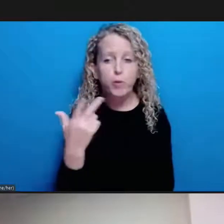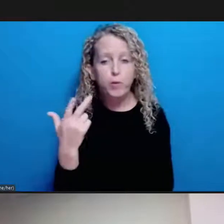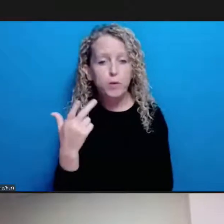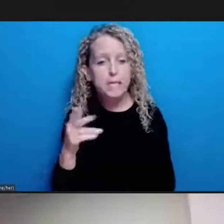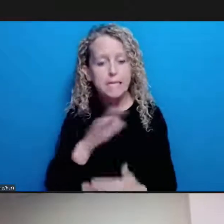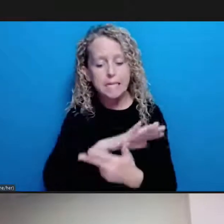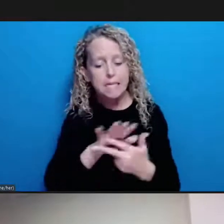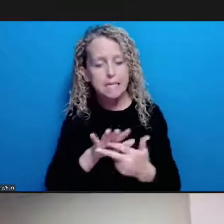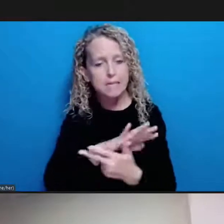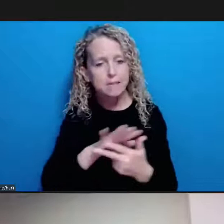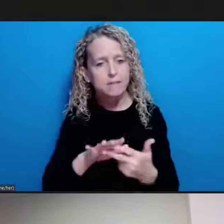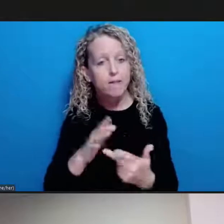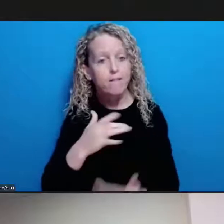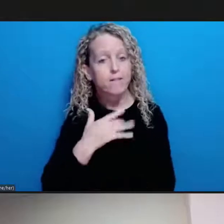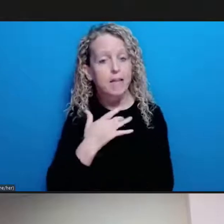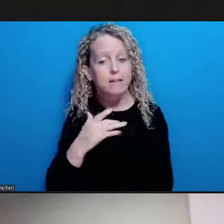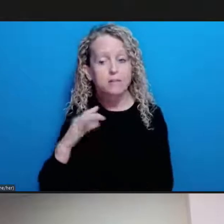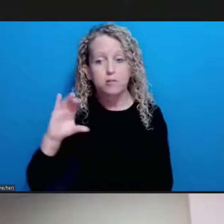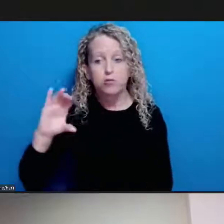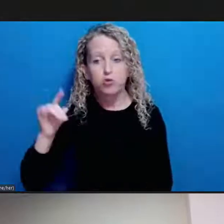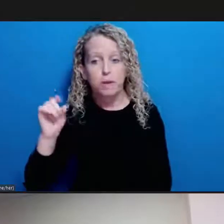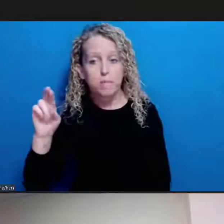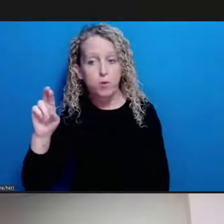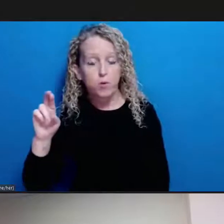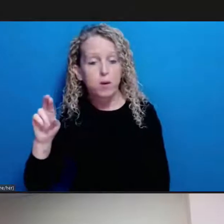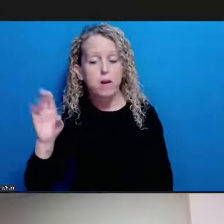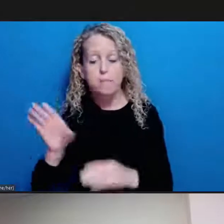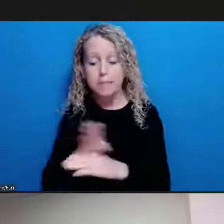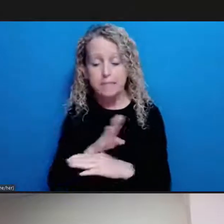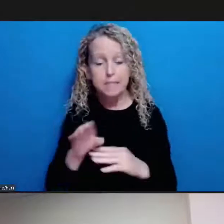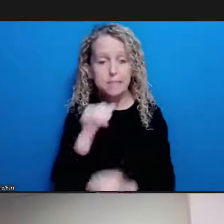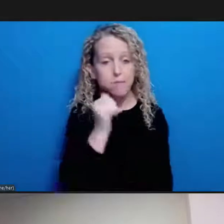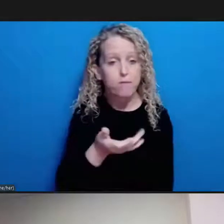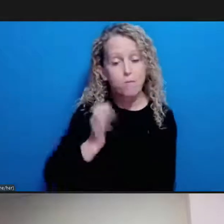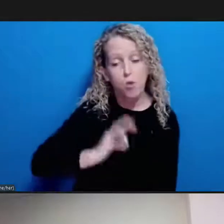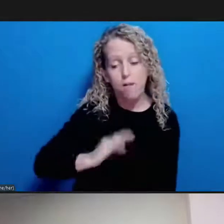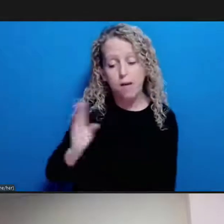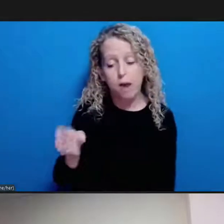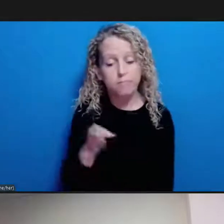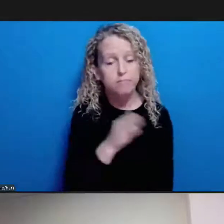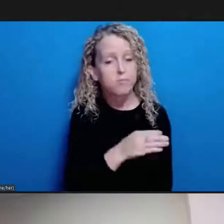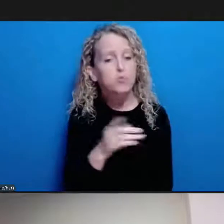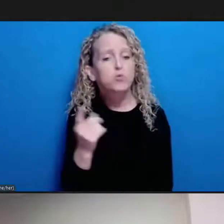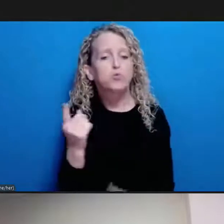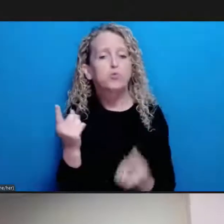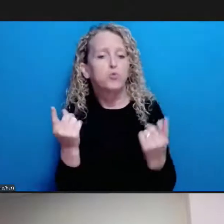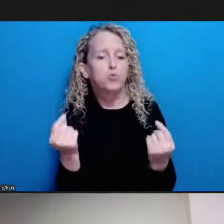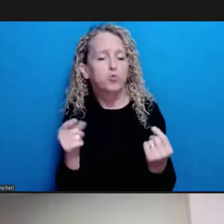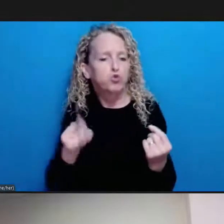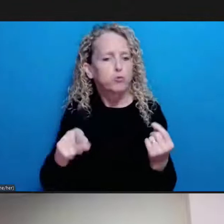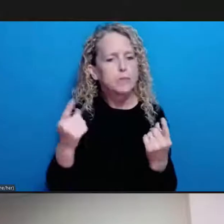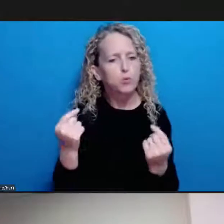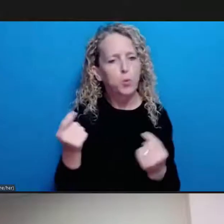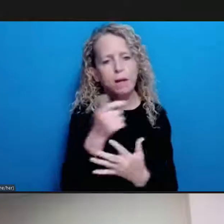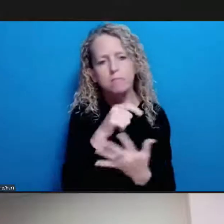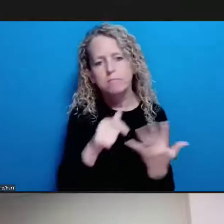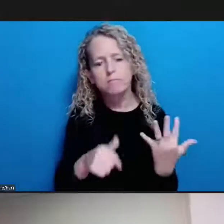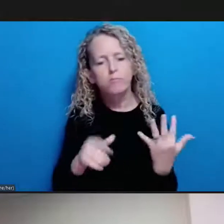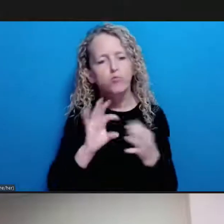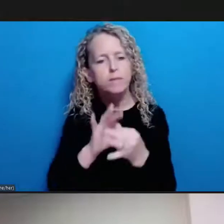chamber or our businesses, not-for-profits, should be doing as we around accessibility as we move